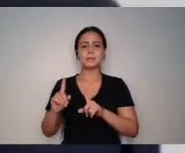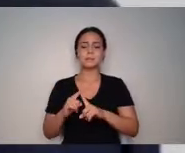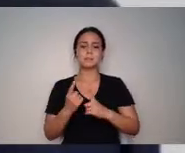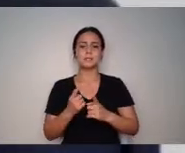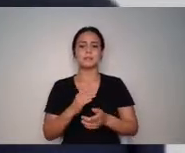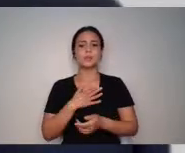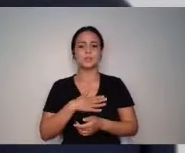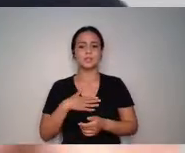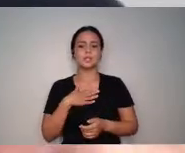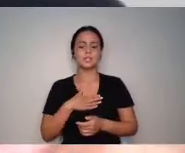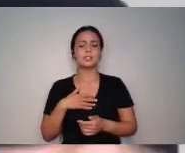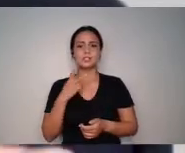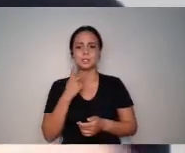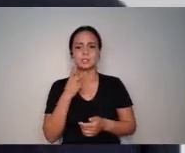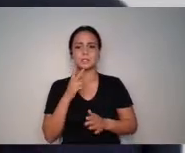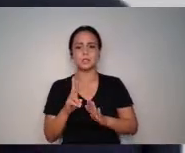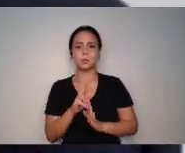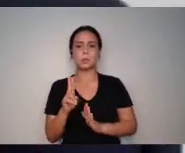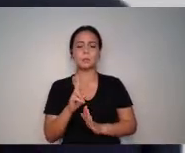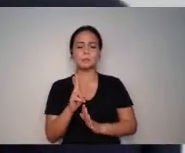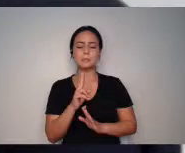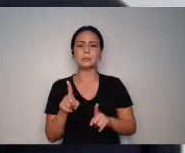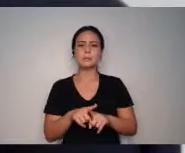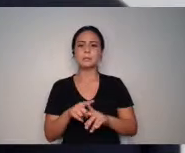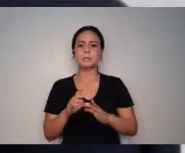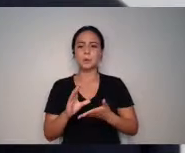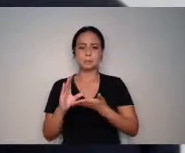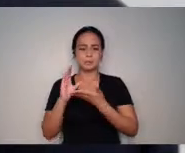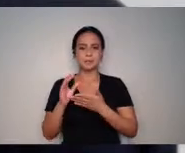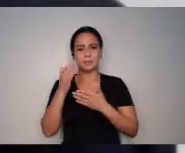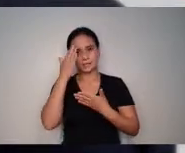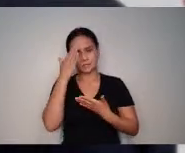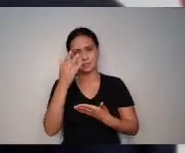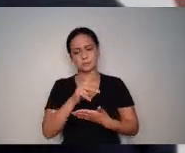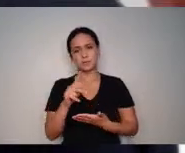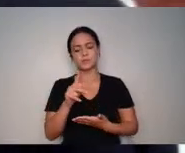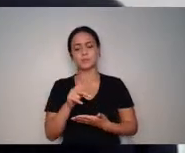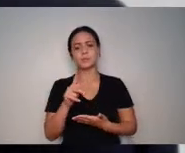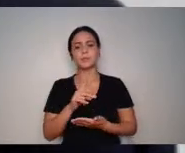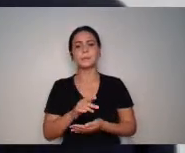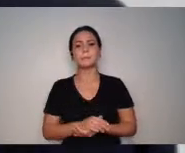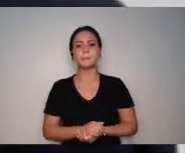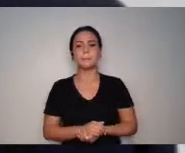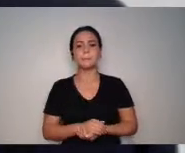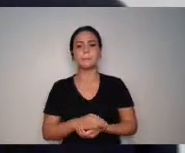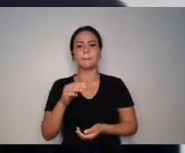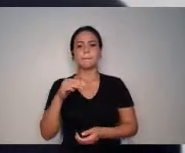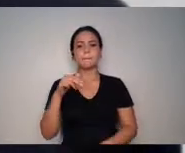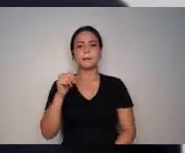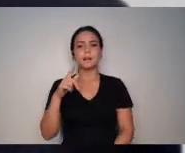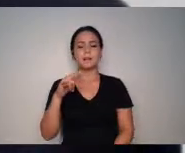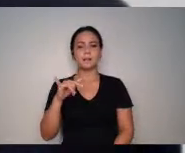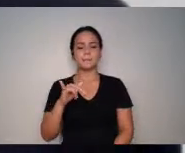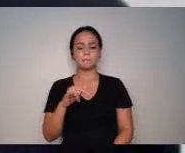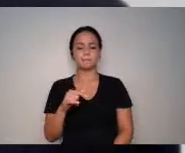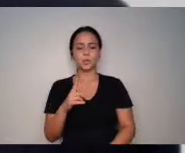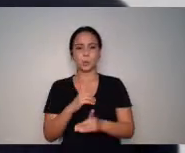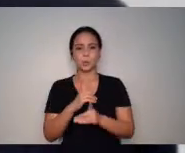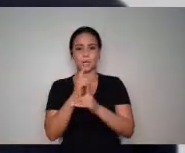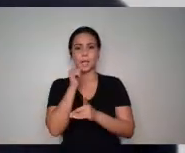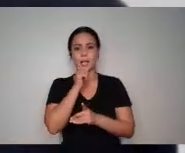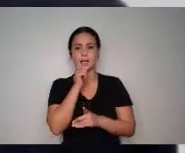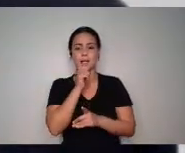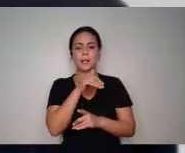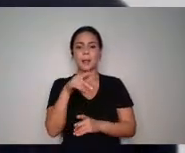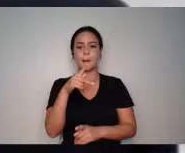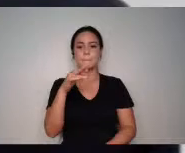There are no questions during the conference time, but during the panels only. But I would like to thank